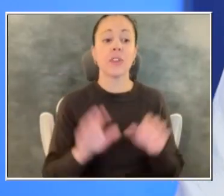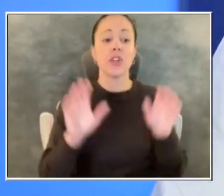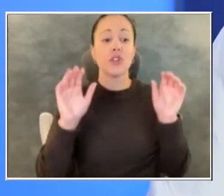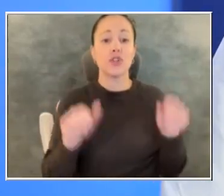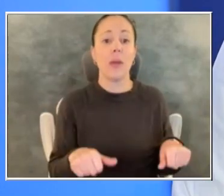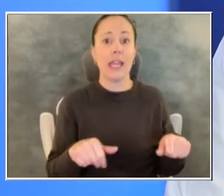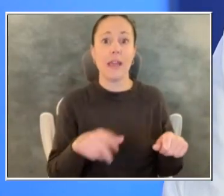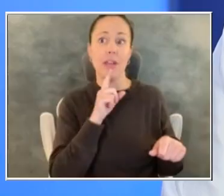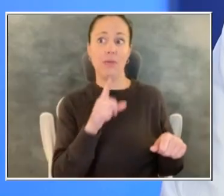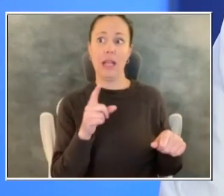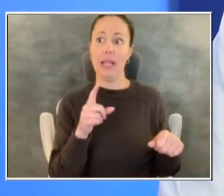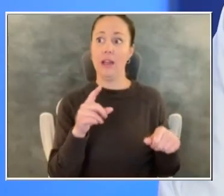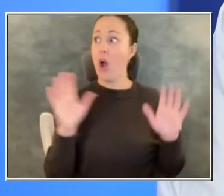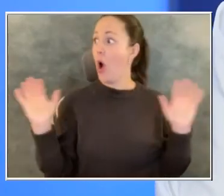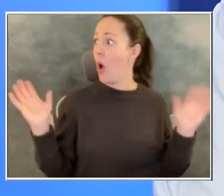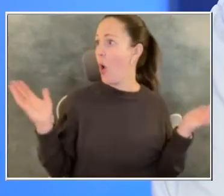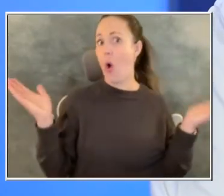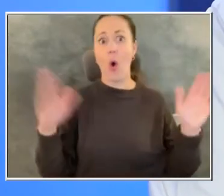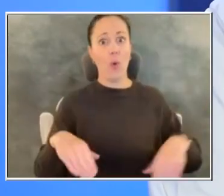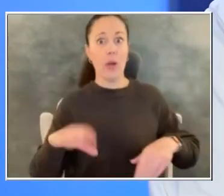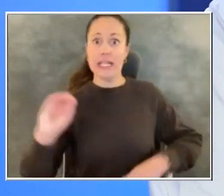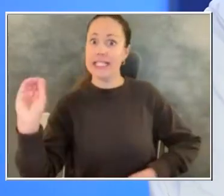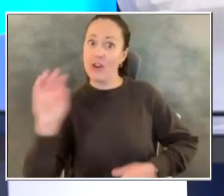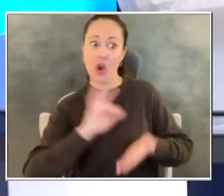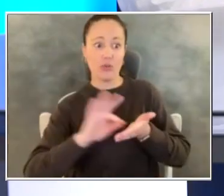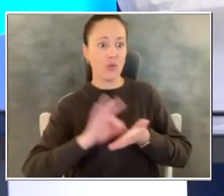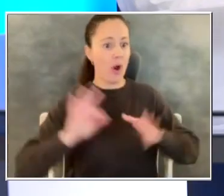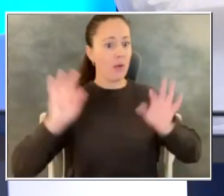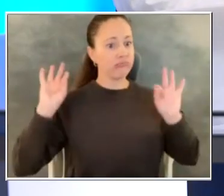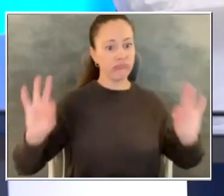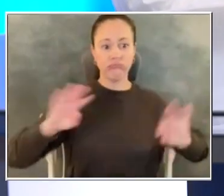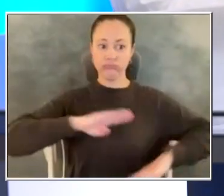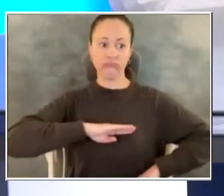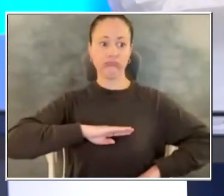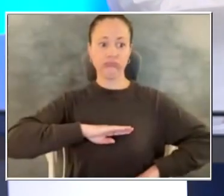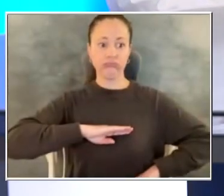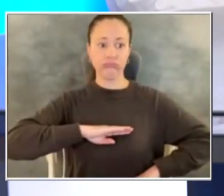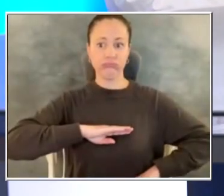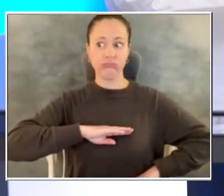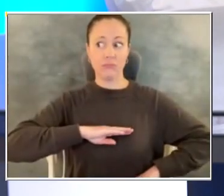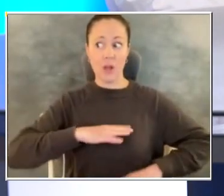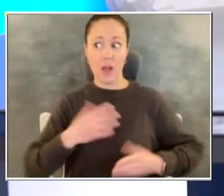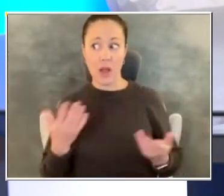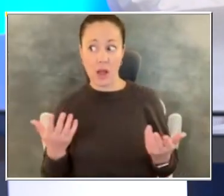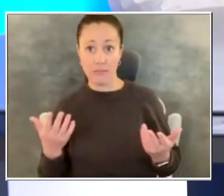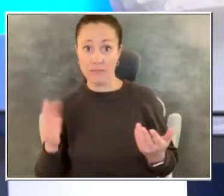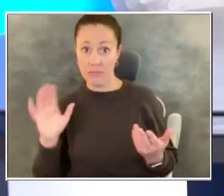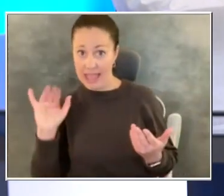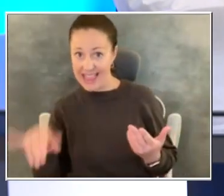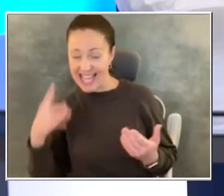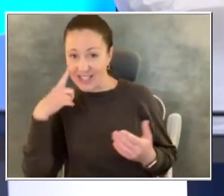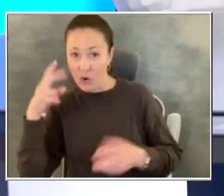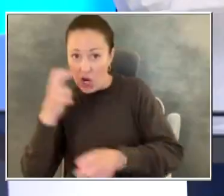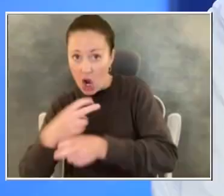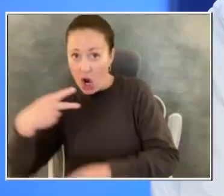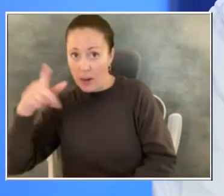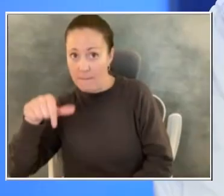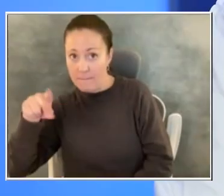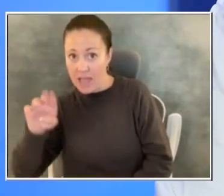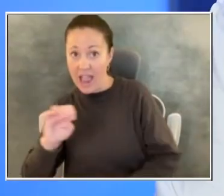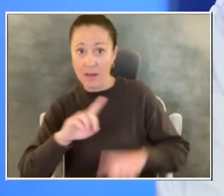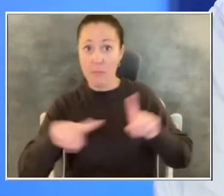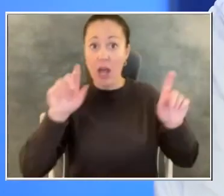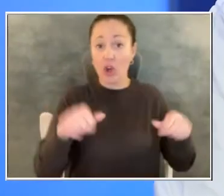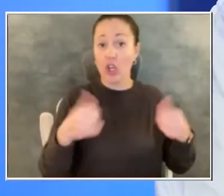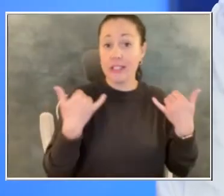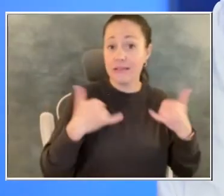0 calcium score. Oh, so you could have 0 hard plaque? You could have 0 hard plaque, but you can still have soft plaque. So that's something that we're educating our